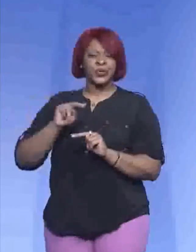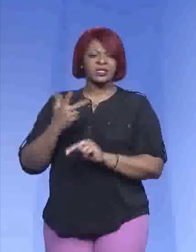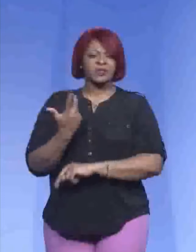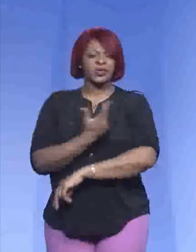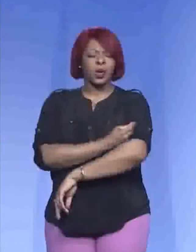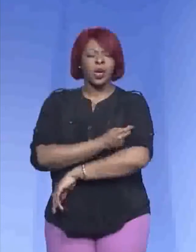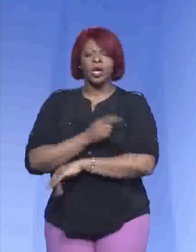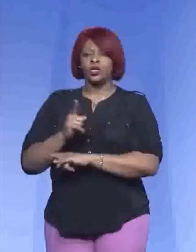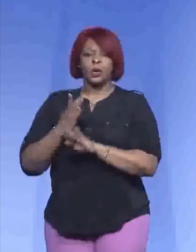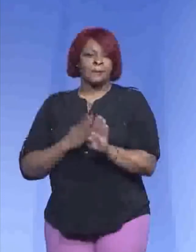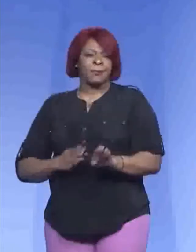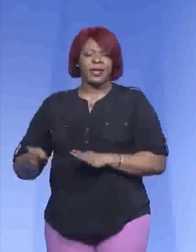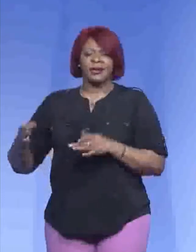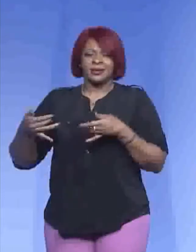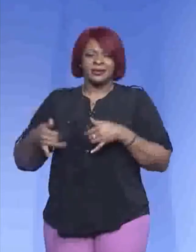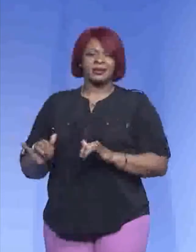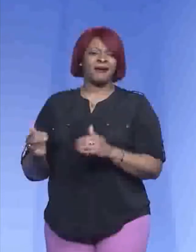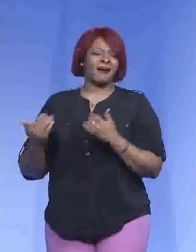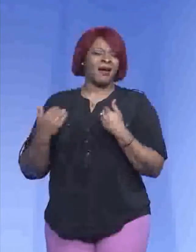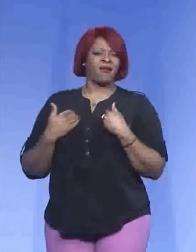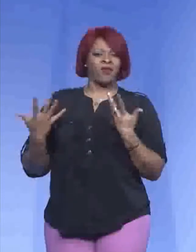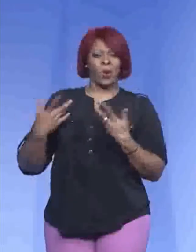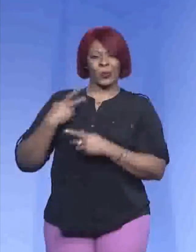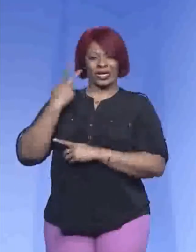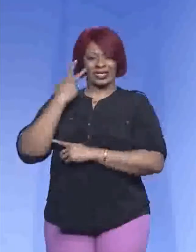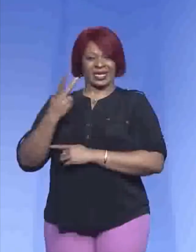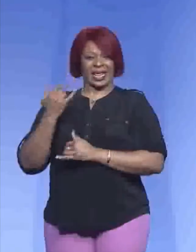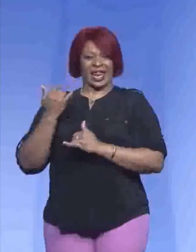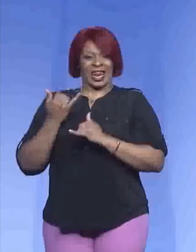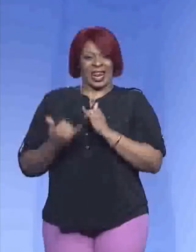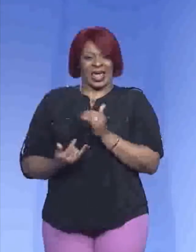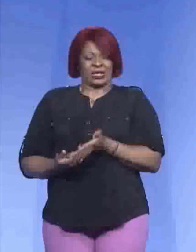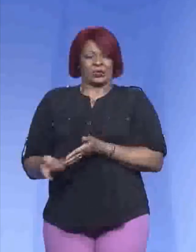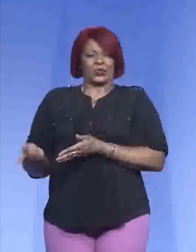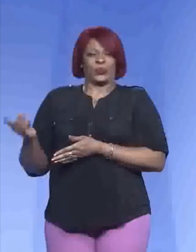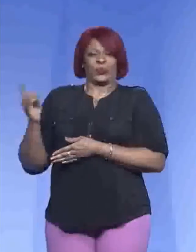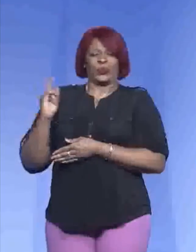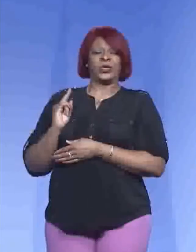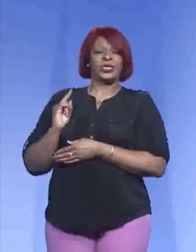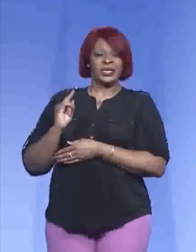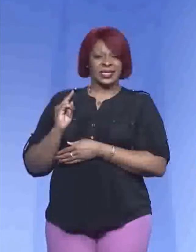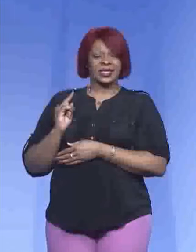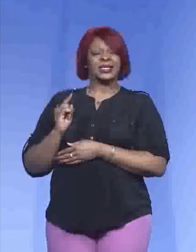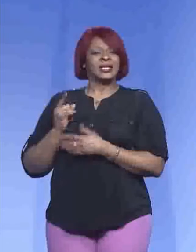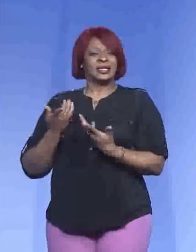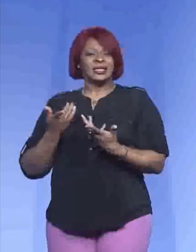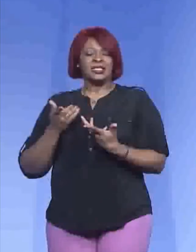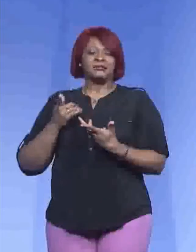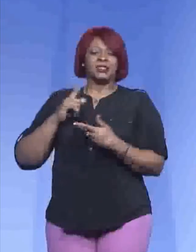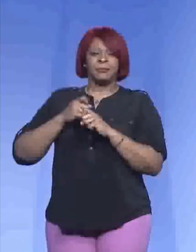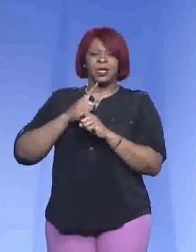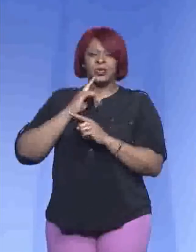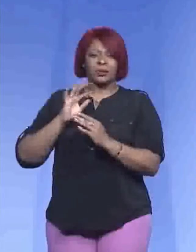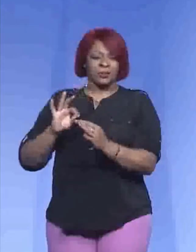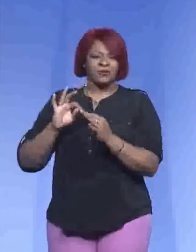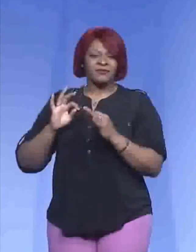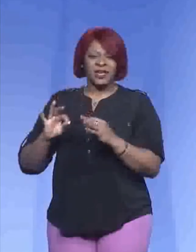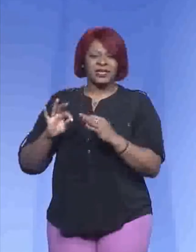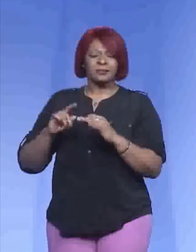to still have kind of what we've seen over the last week, kind of this effectiveness and this efficientness, even